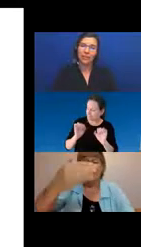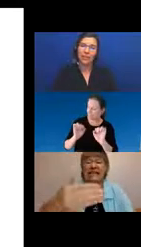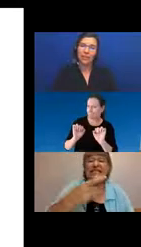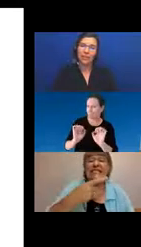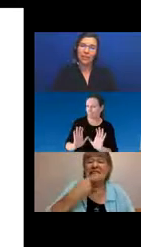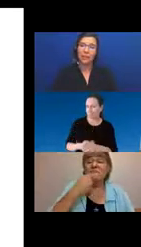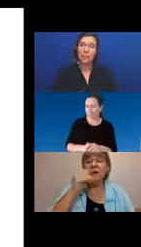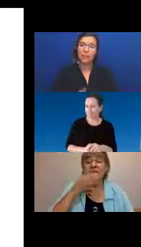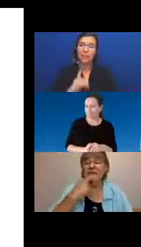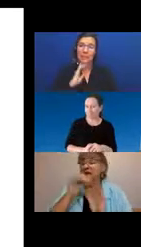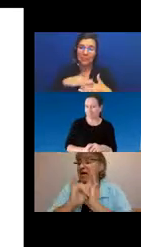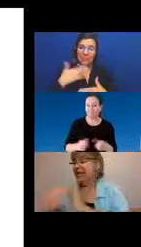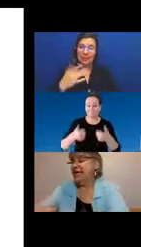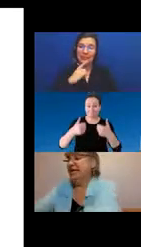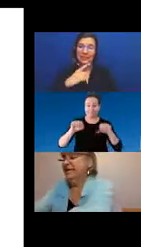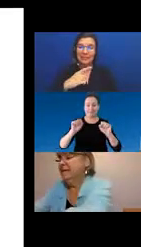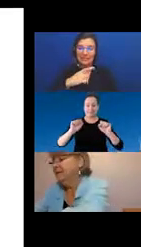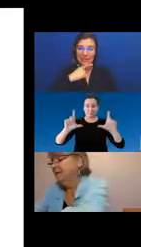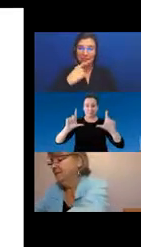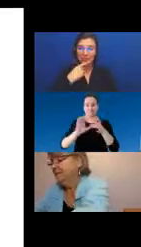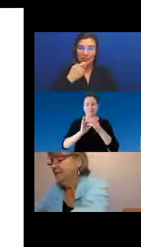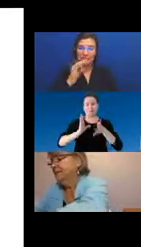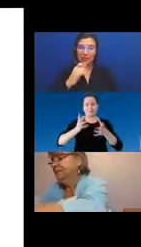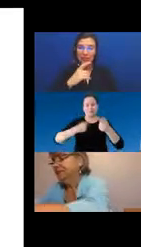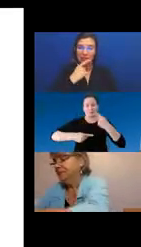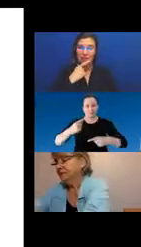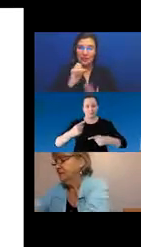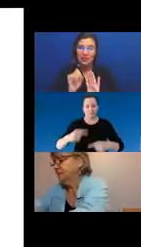So the next is hearing of hearing identity.